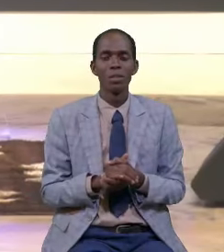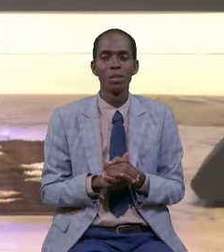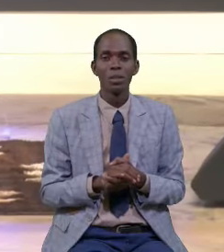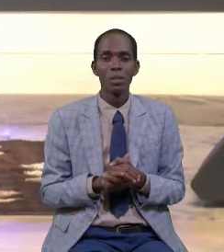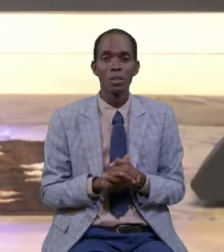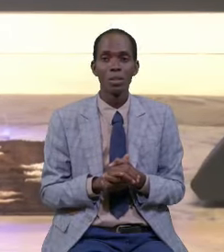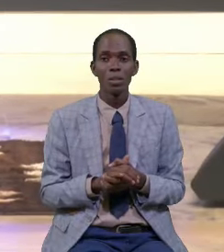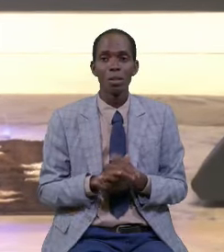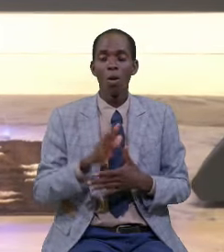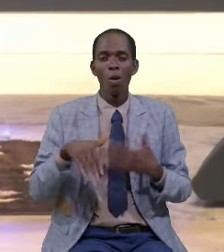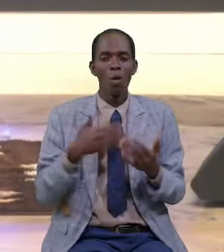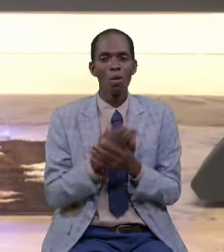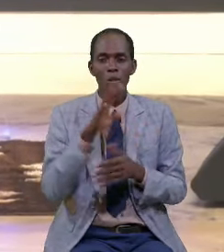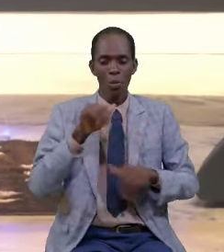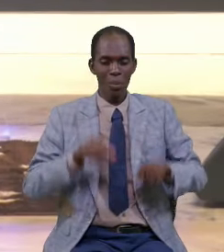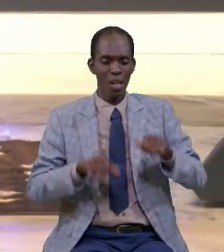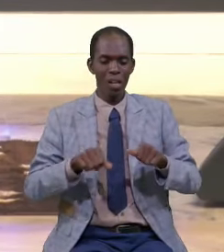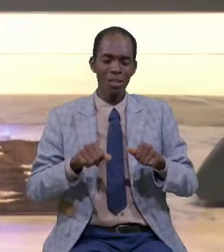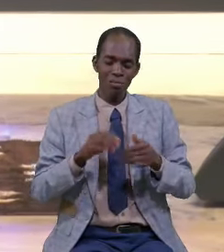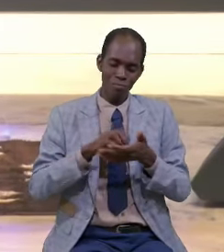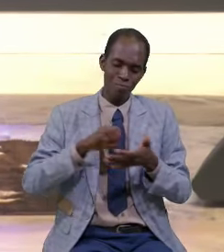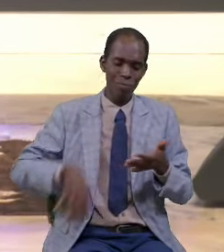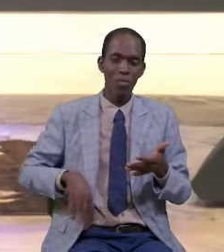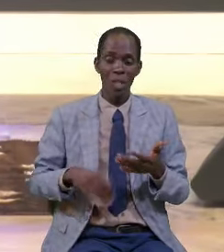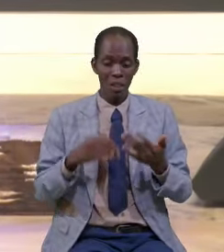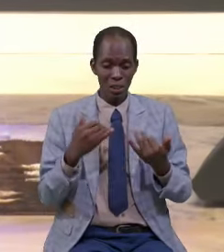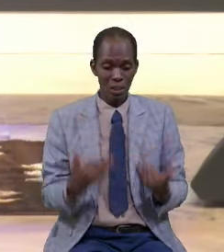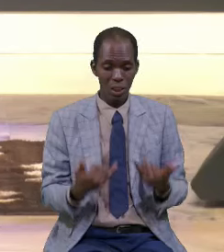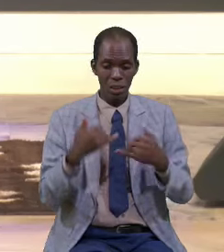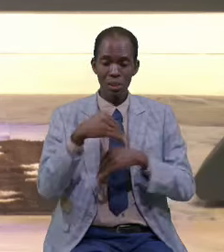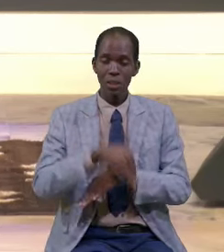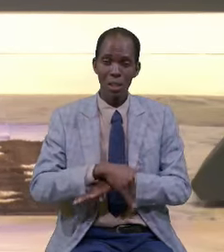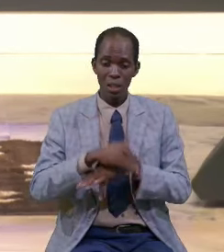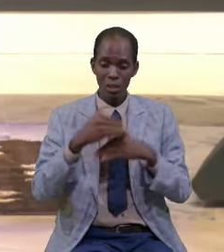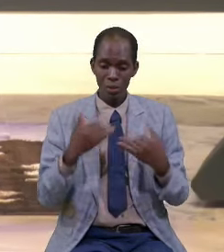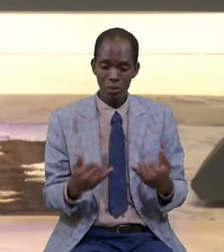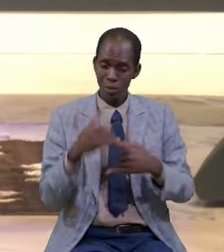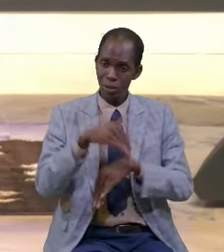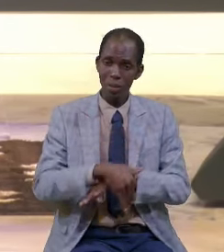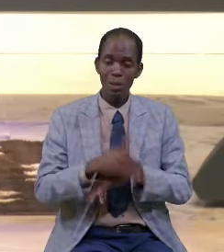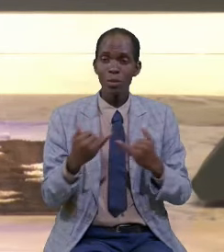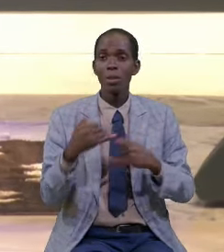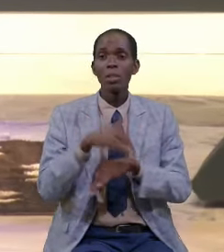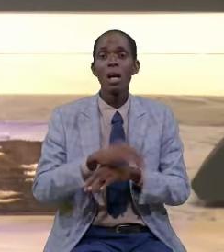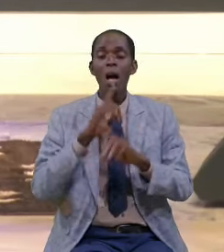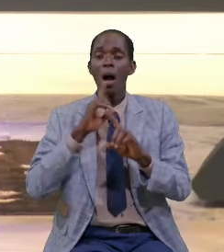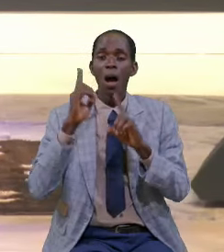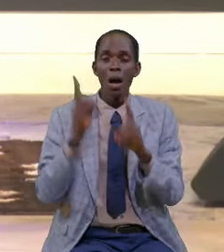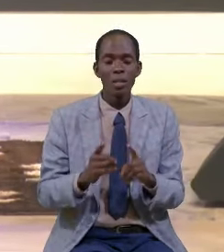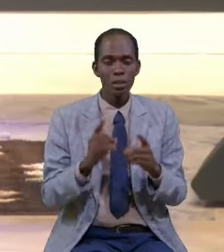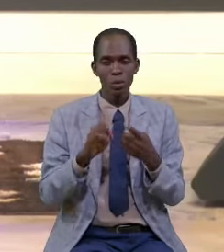all the unbelief. Tonight, tonight, tonight. Answered prayer tonight.